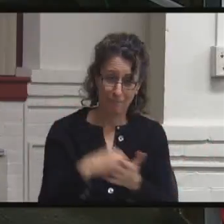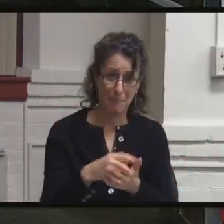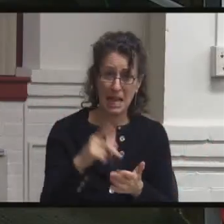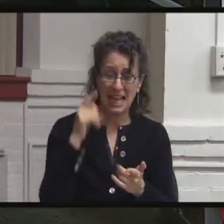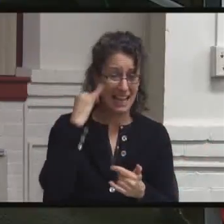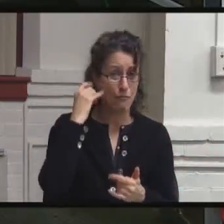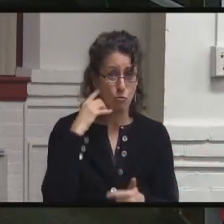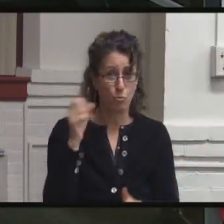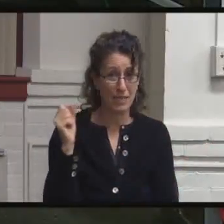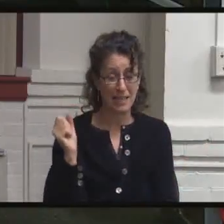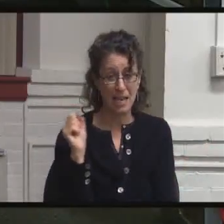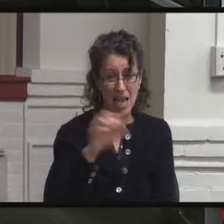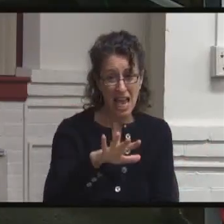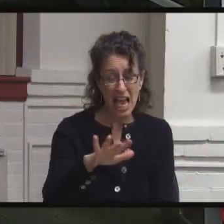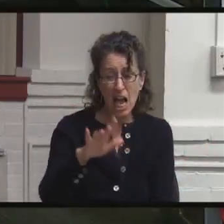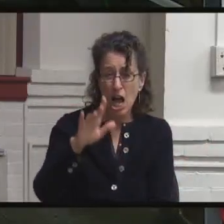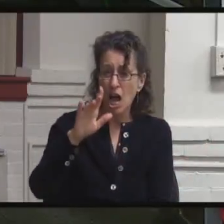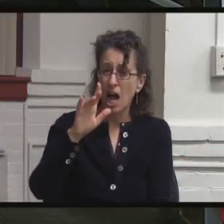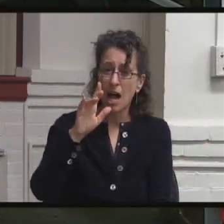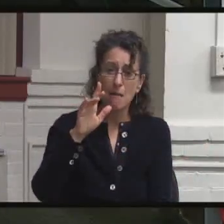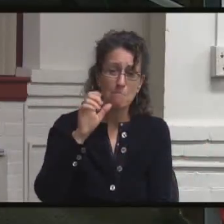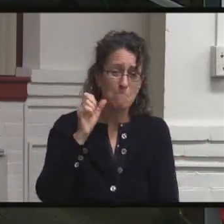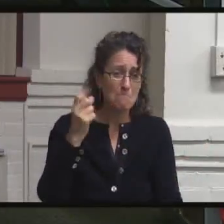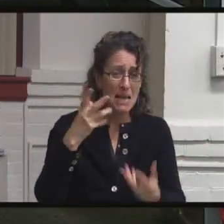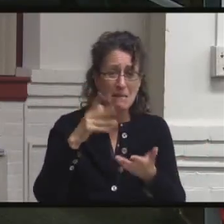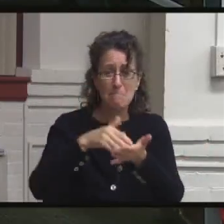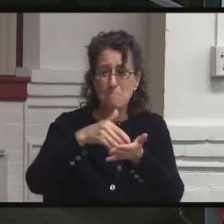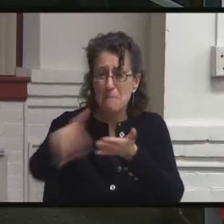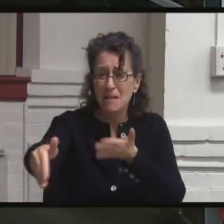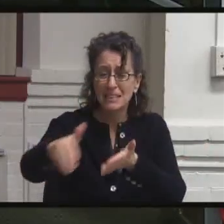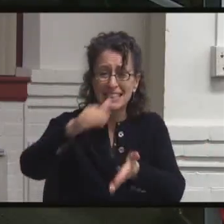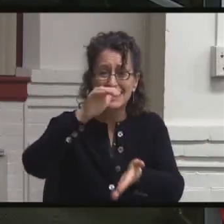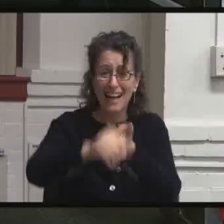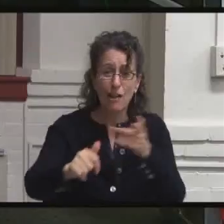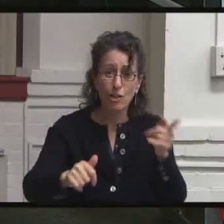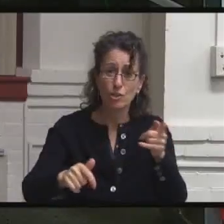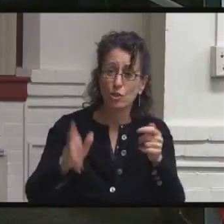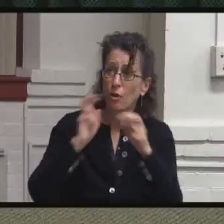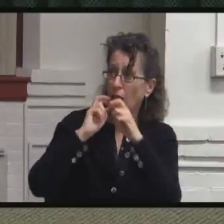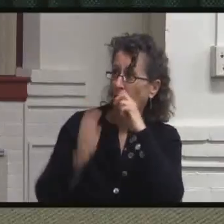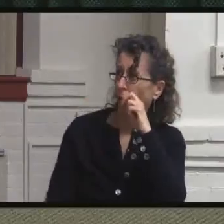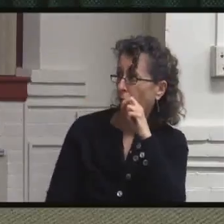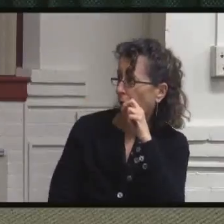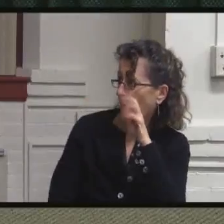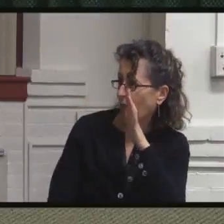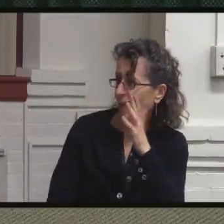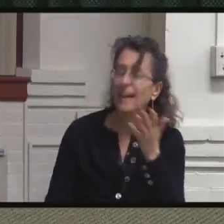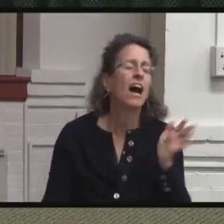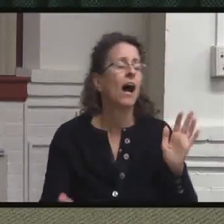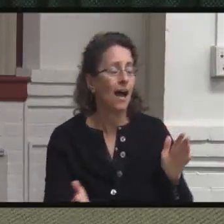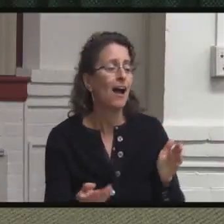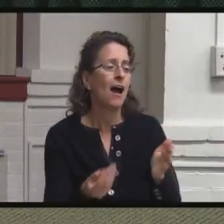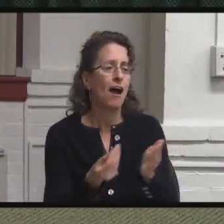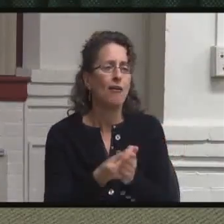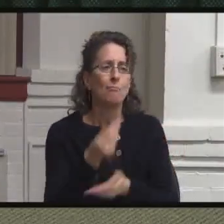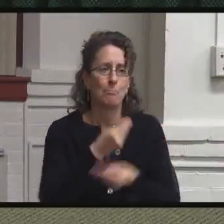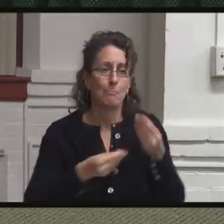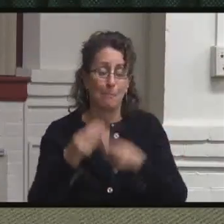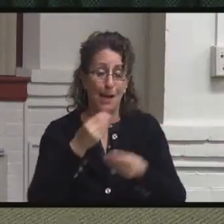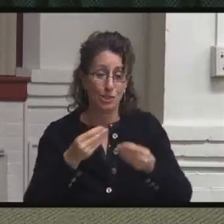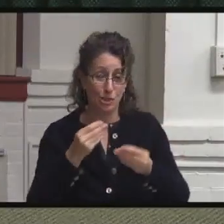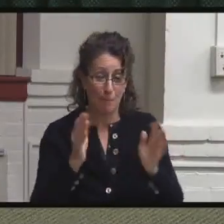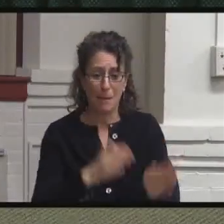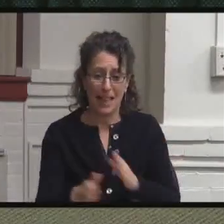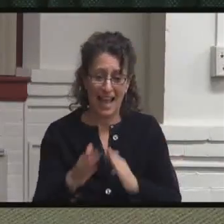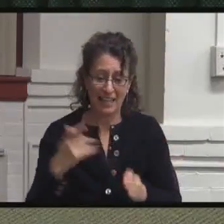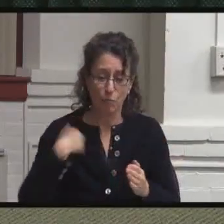whoa, what's this? Right. That, you know, we're doing the groundwork. Well, I mean, during budget season, you can certainly expect that the board's going to go, we'll do